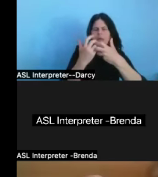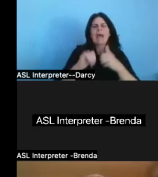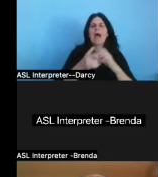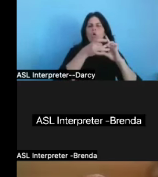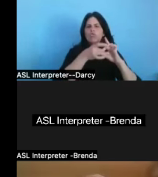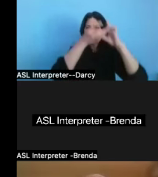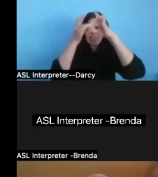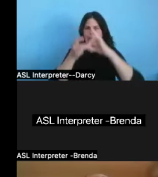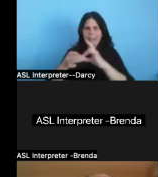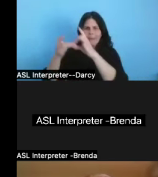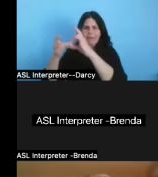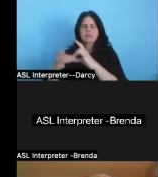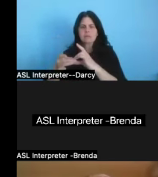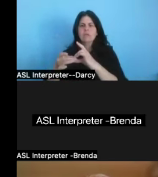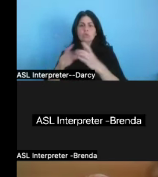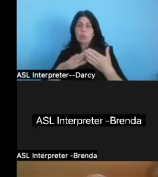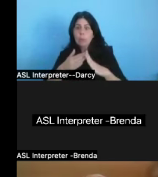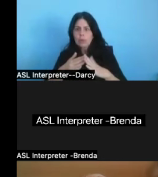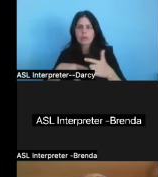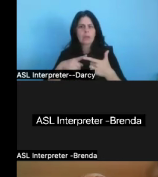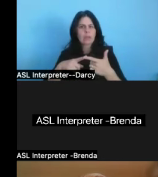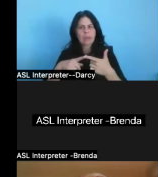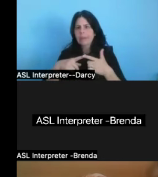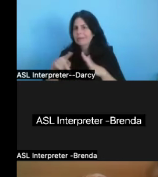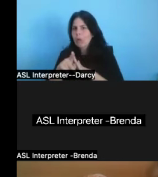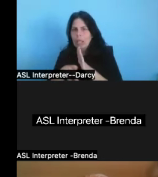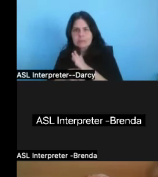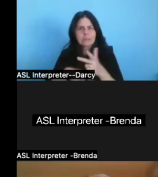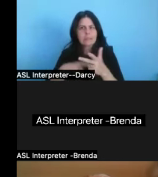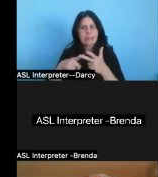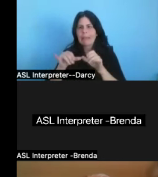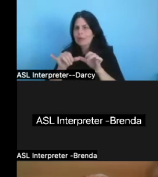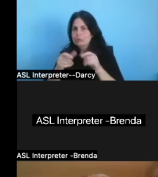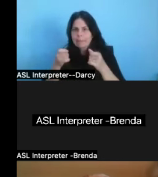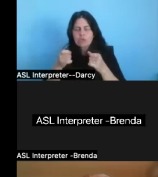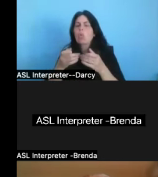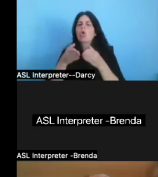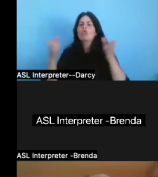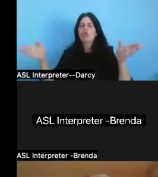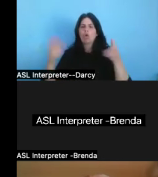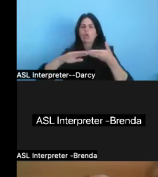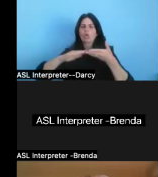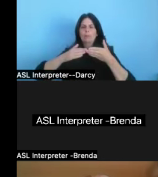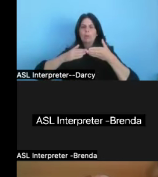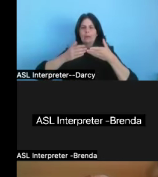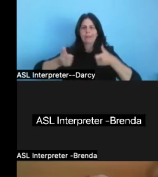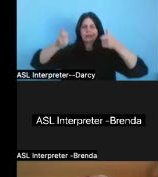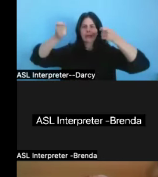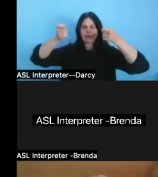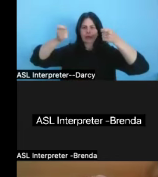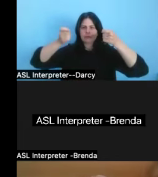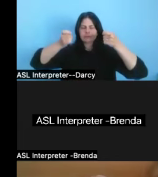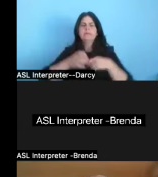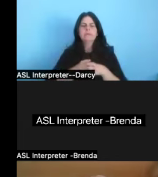relate to policy and engineering management and overall community governance? Next slide.